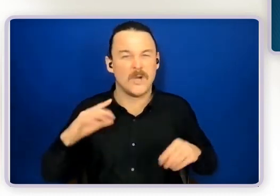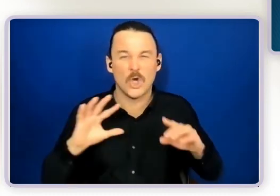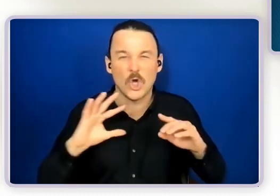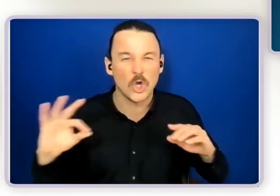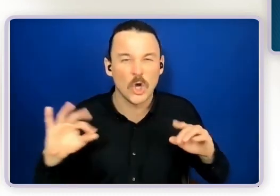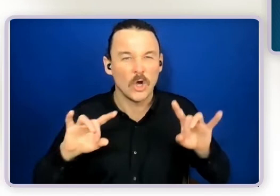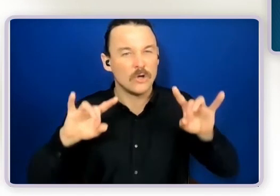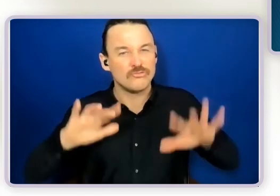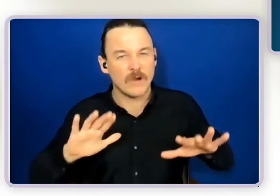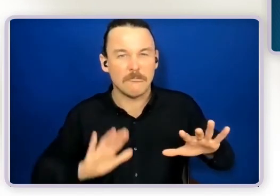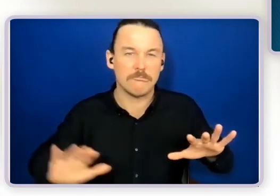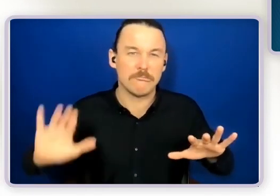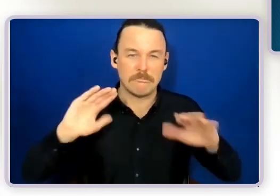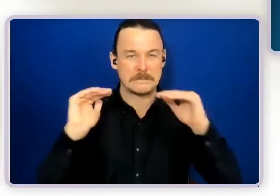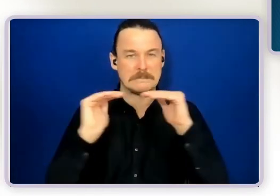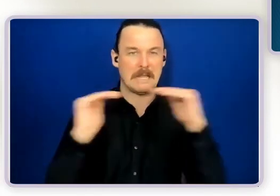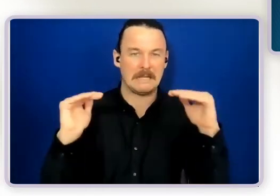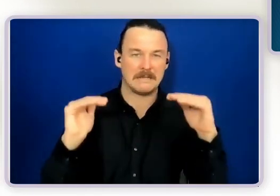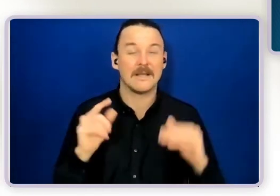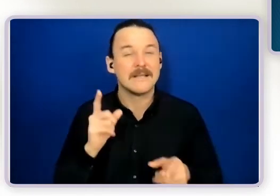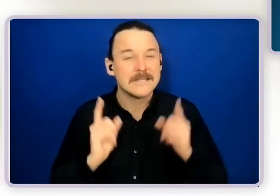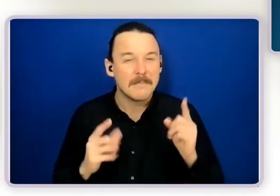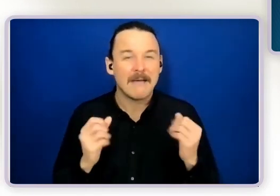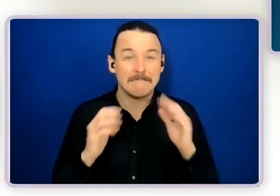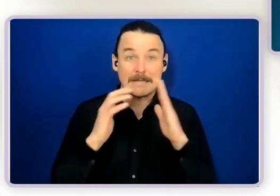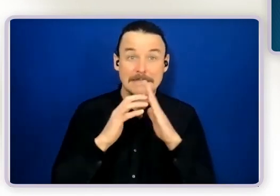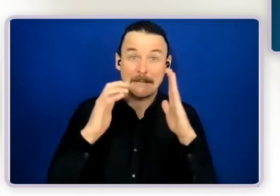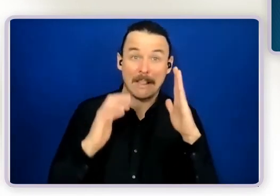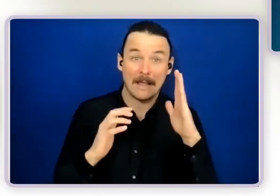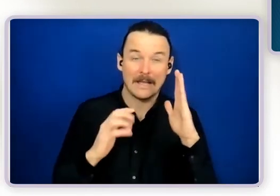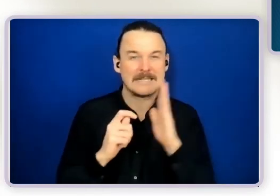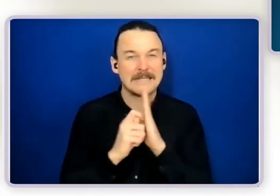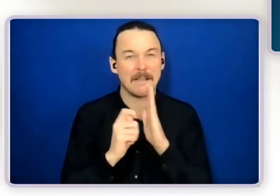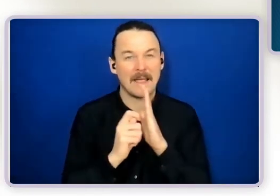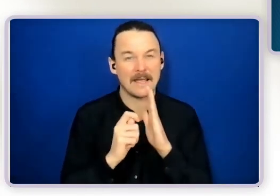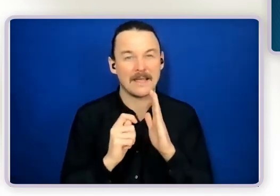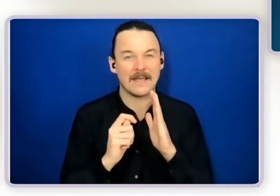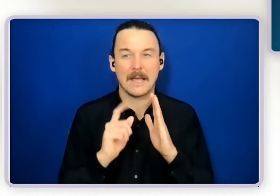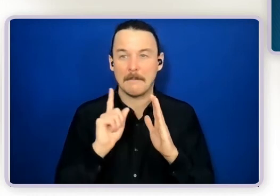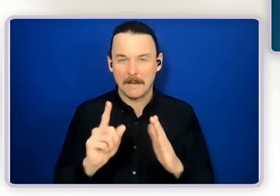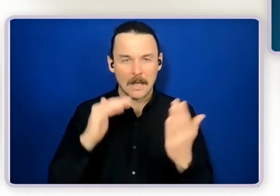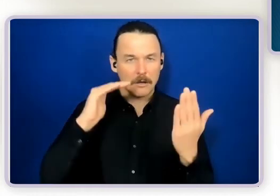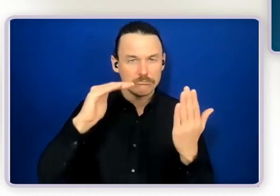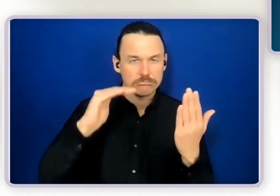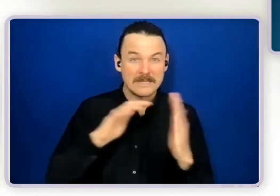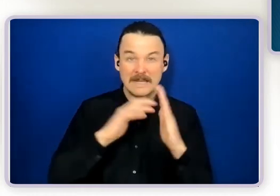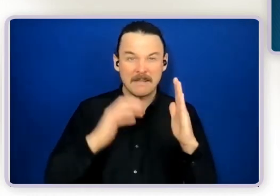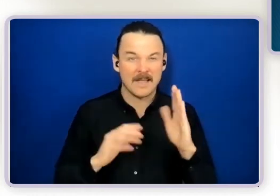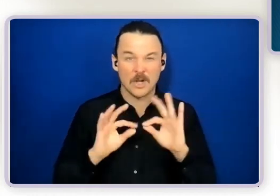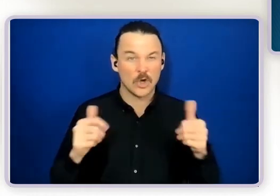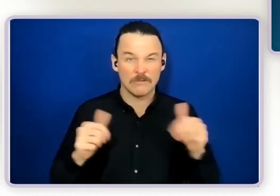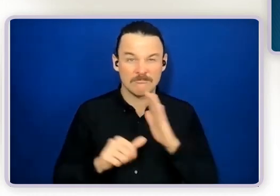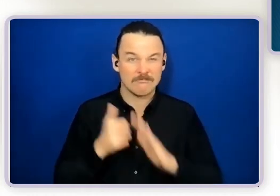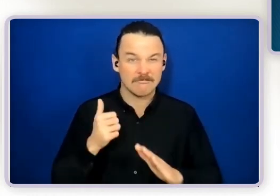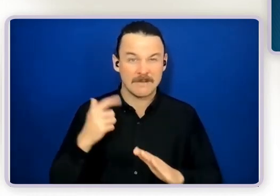template because people who have designed the template don't know what they're doing. Some practitioners think that the longer a